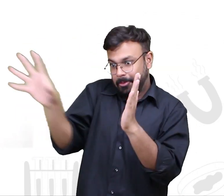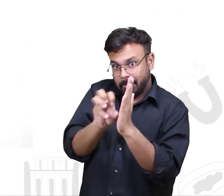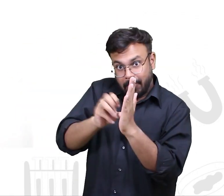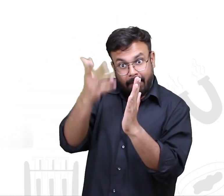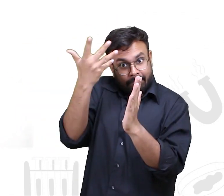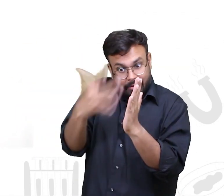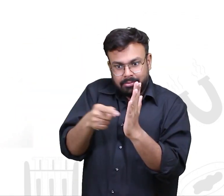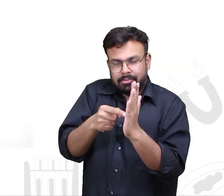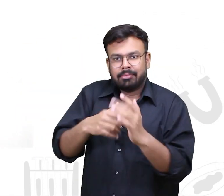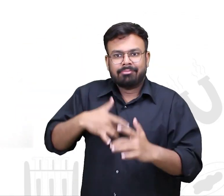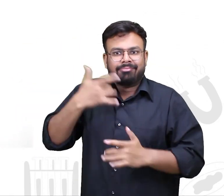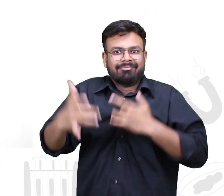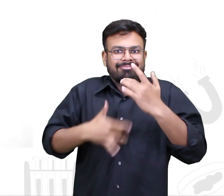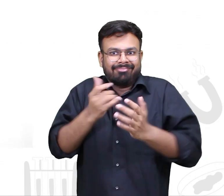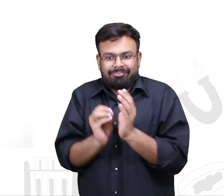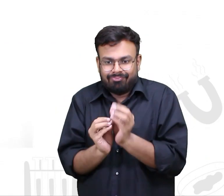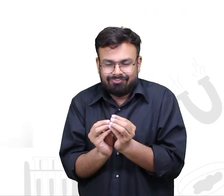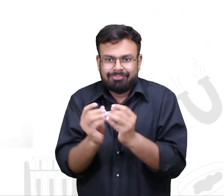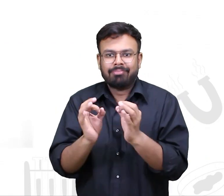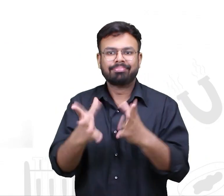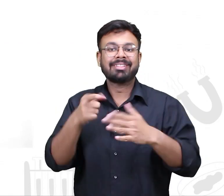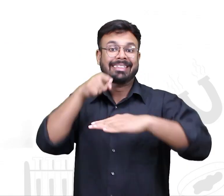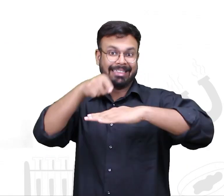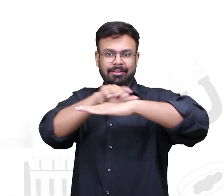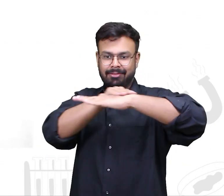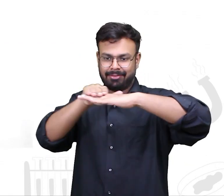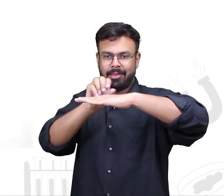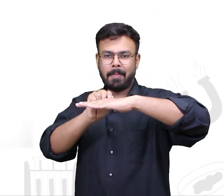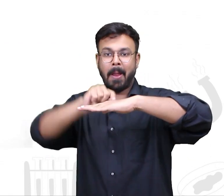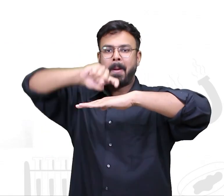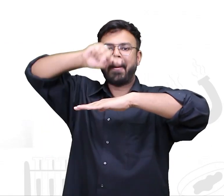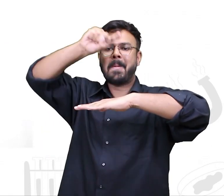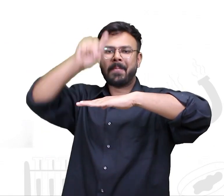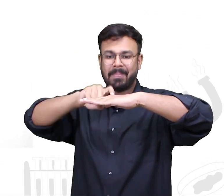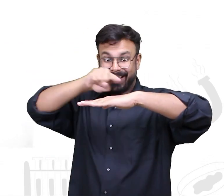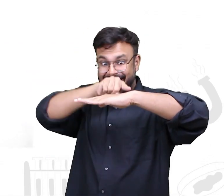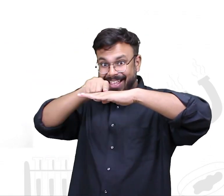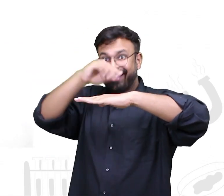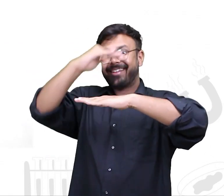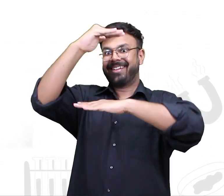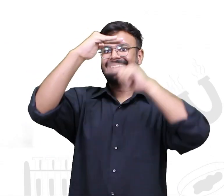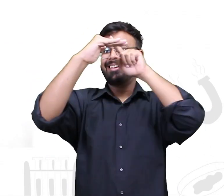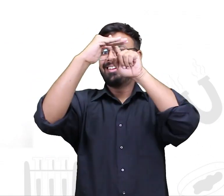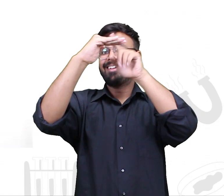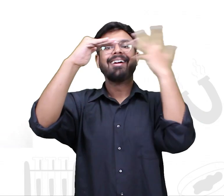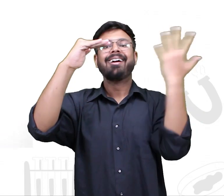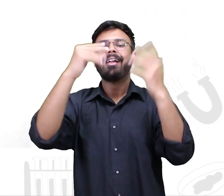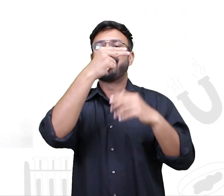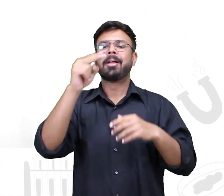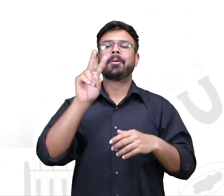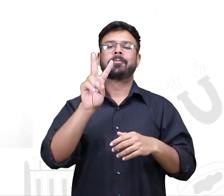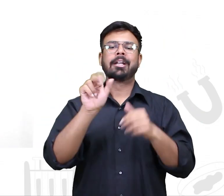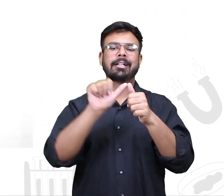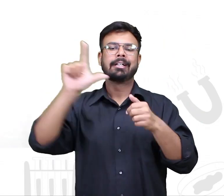material will get photo excited and the charge carrier generation will take place at this electrode, and then the holes which